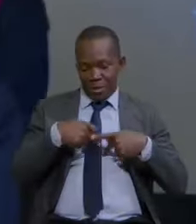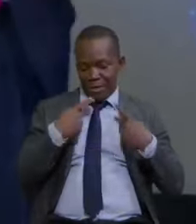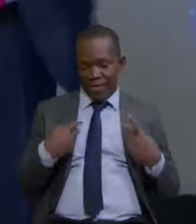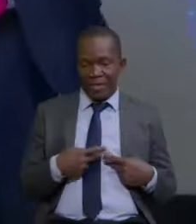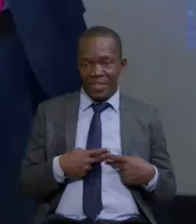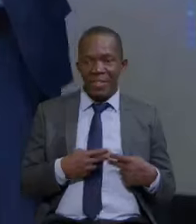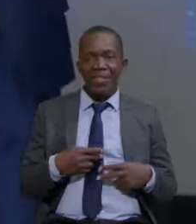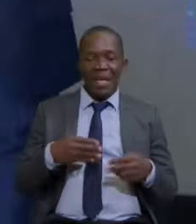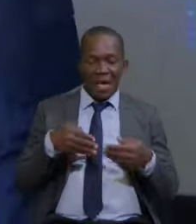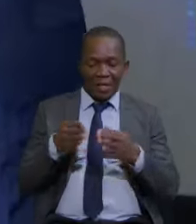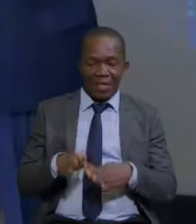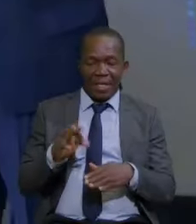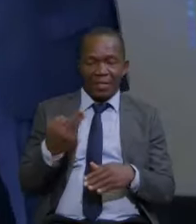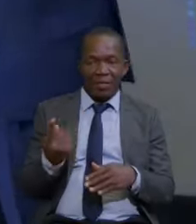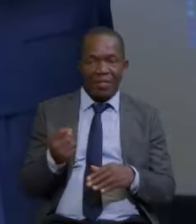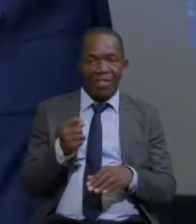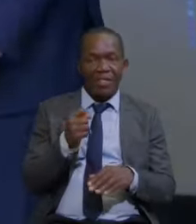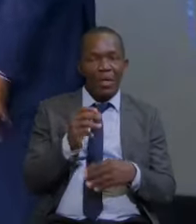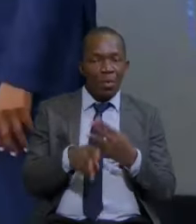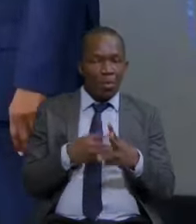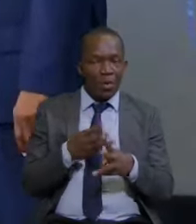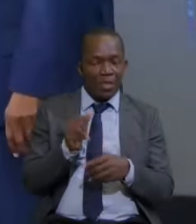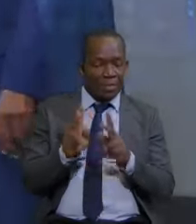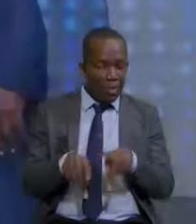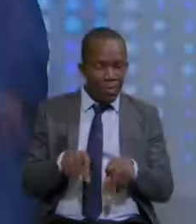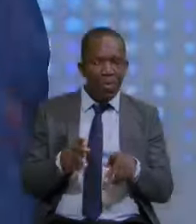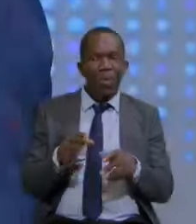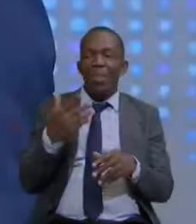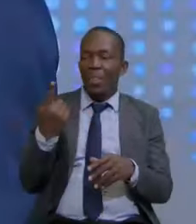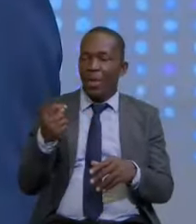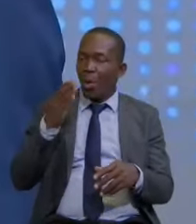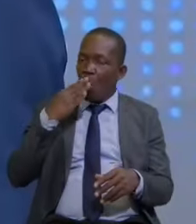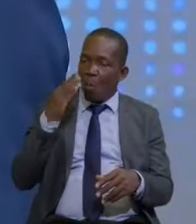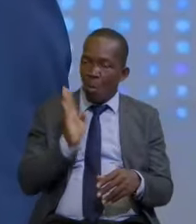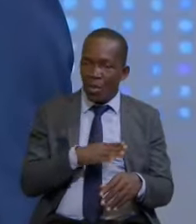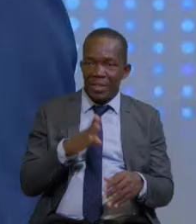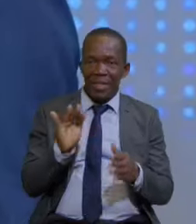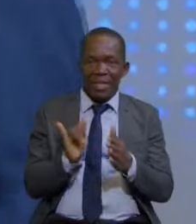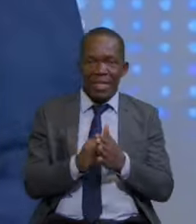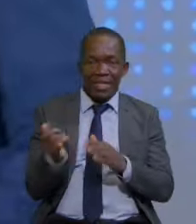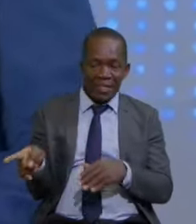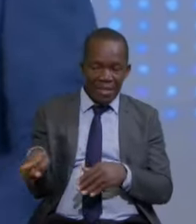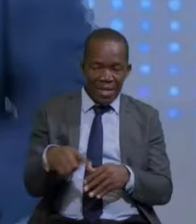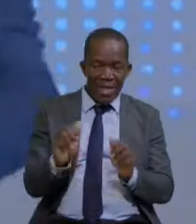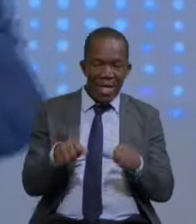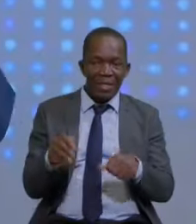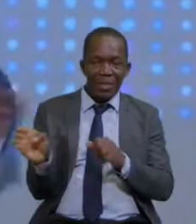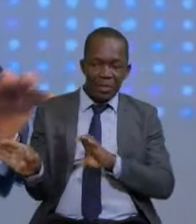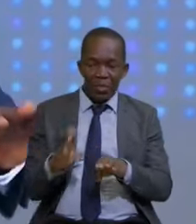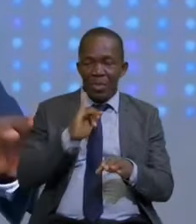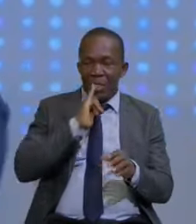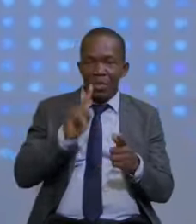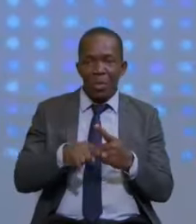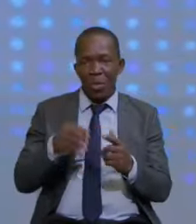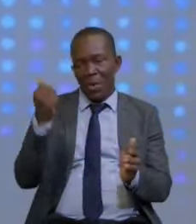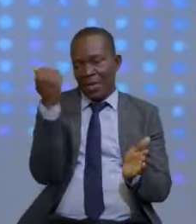the worst they could do is to nail a person on the cross. And they say, "We've done it."